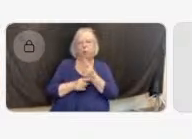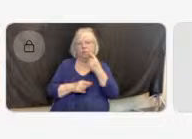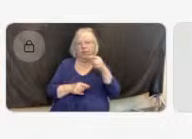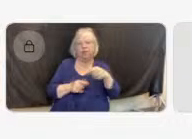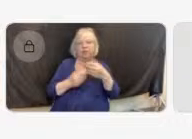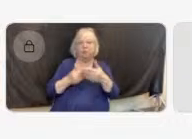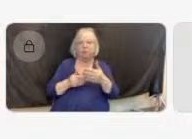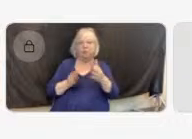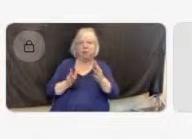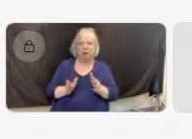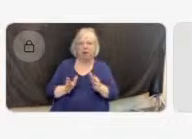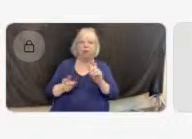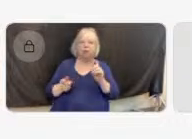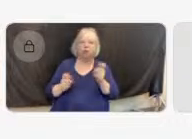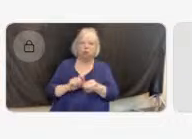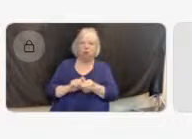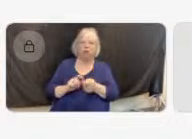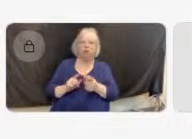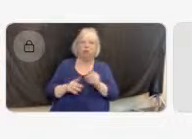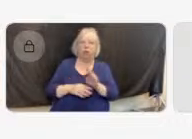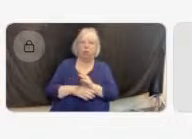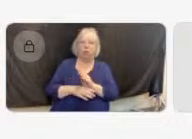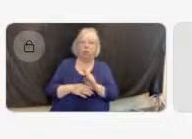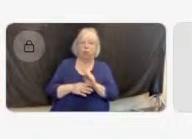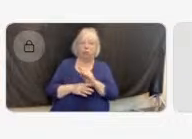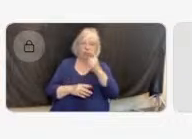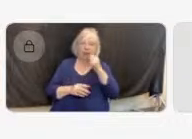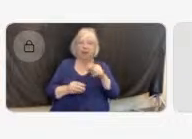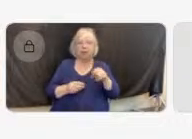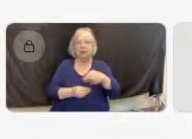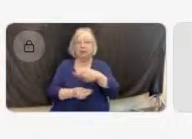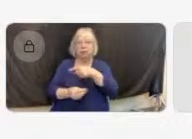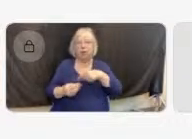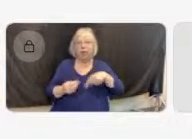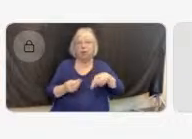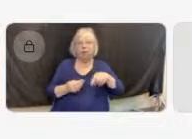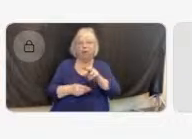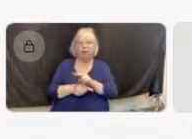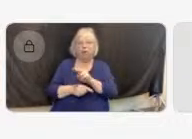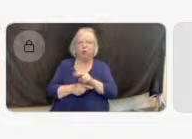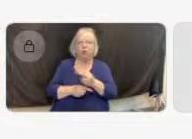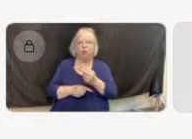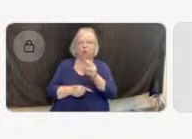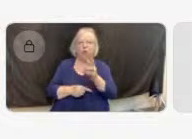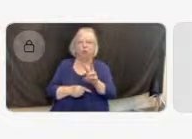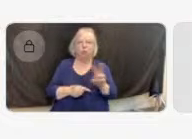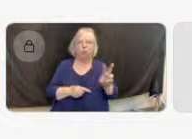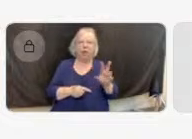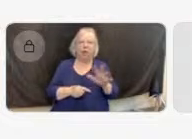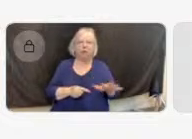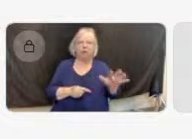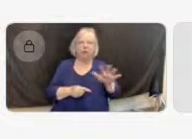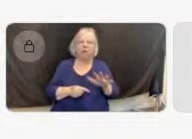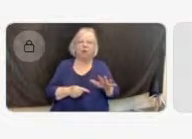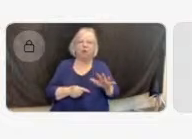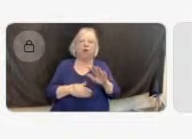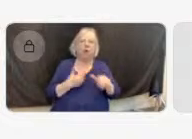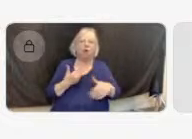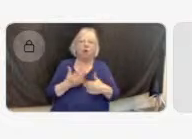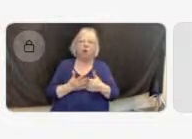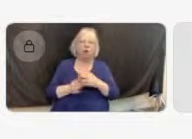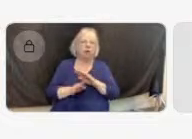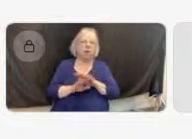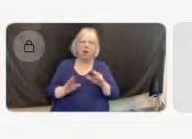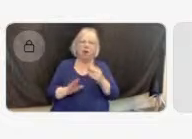to be changed to commercial, since the surrounding uses to the north and to the west are all non-residential,